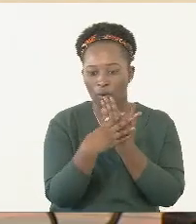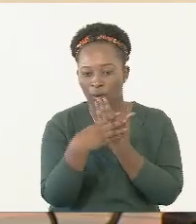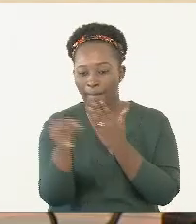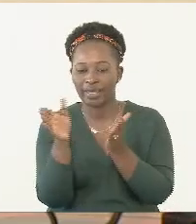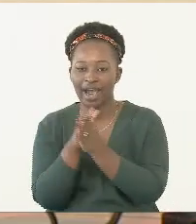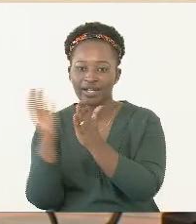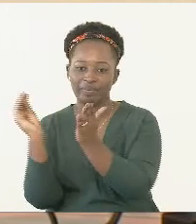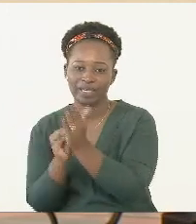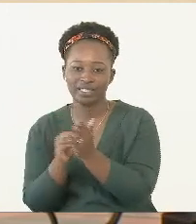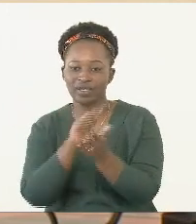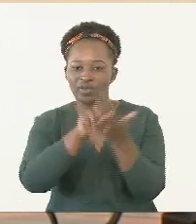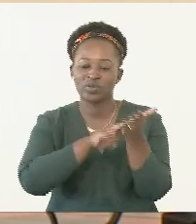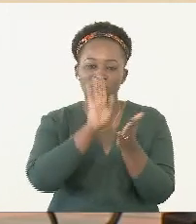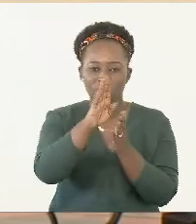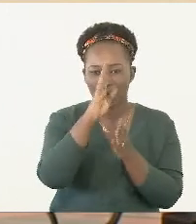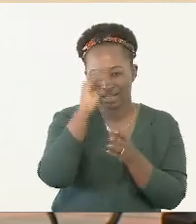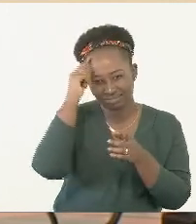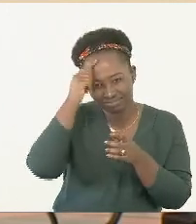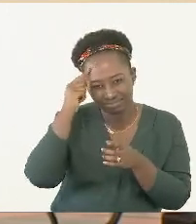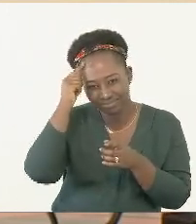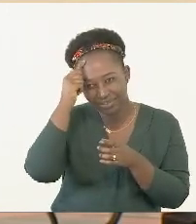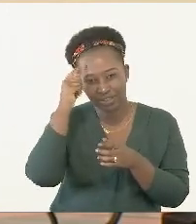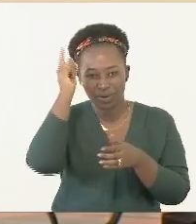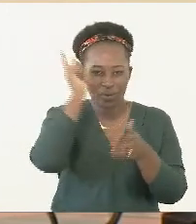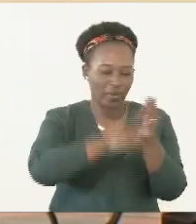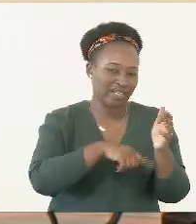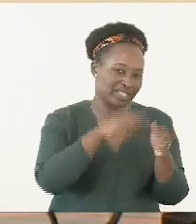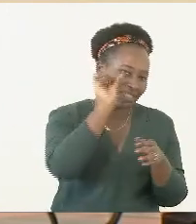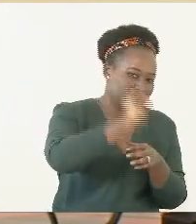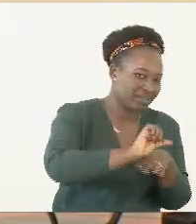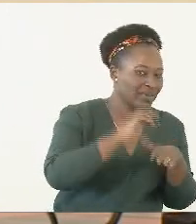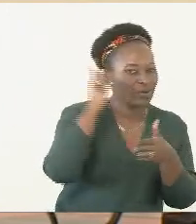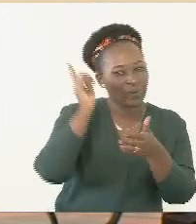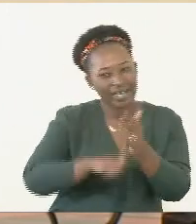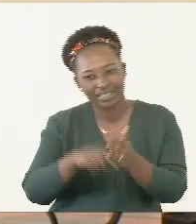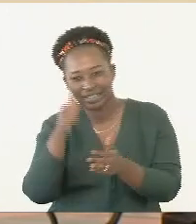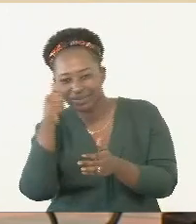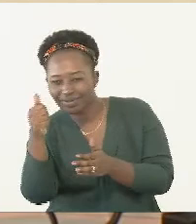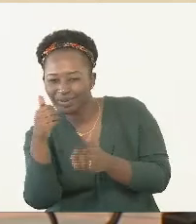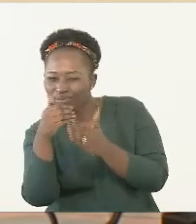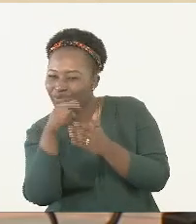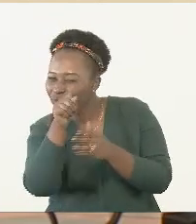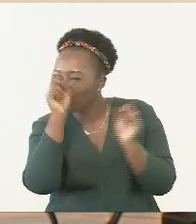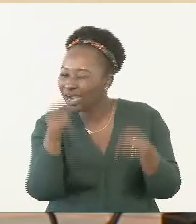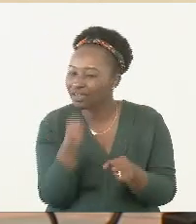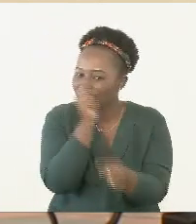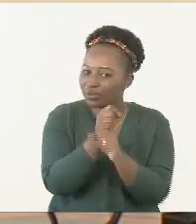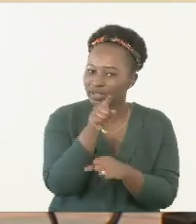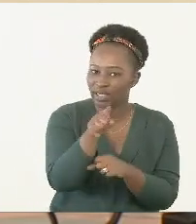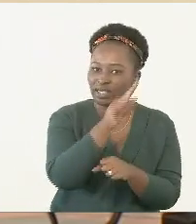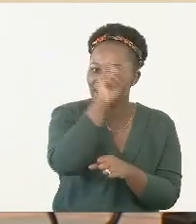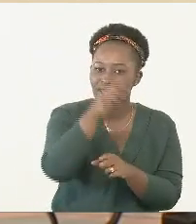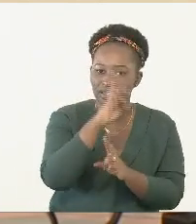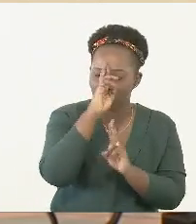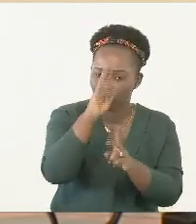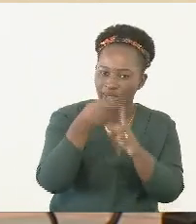your judgment of what is far too wrong and far too correct and you fall somewhere in the middle? Do you respect